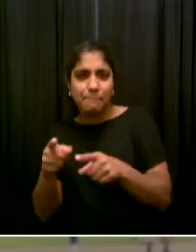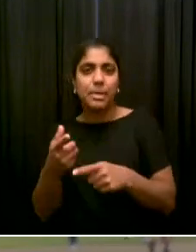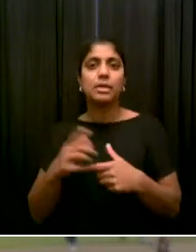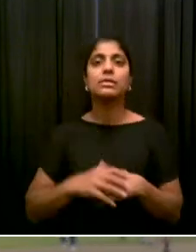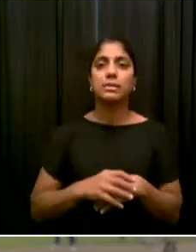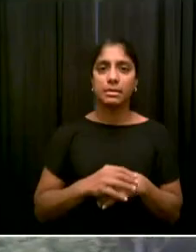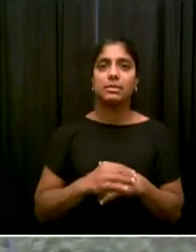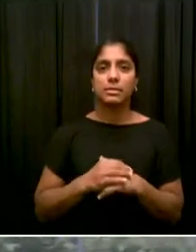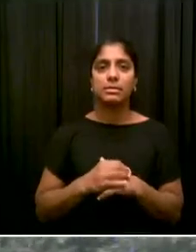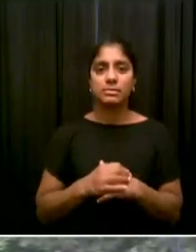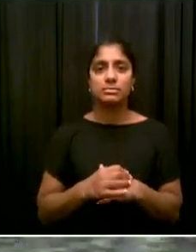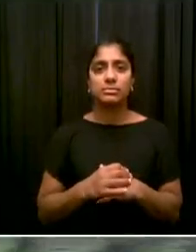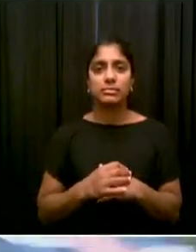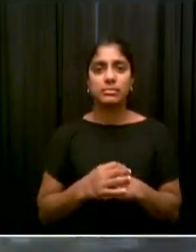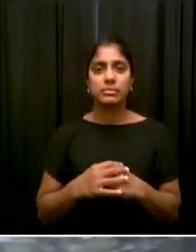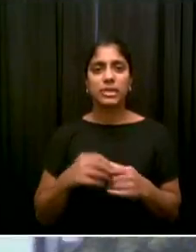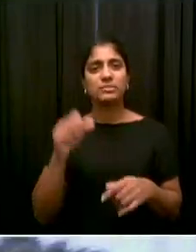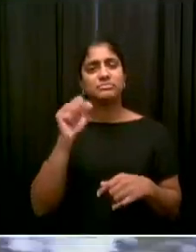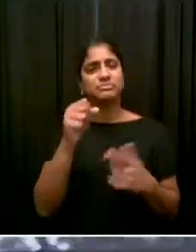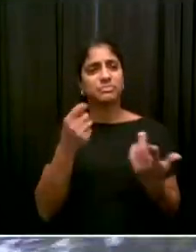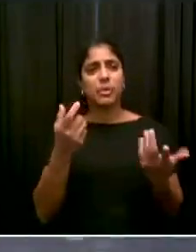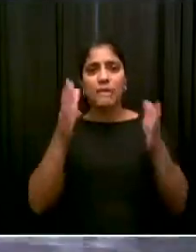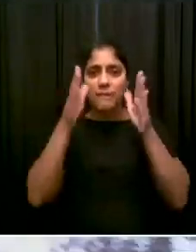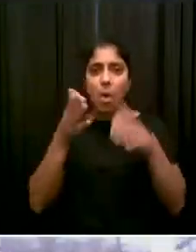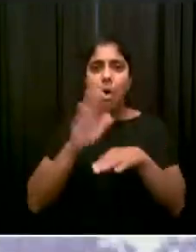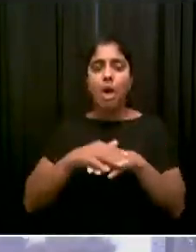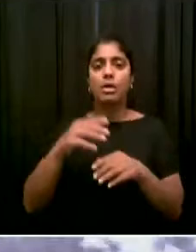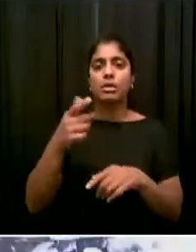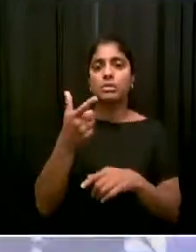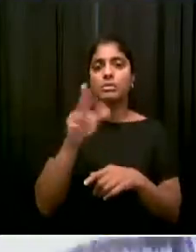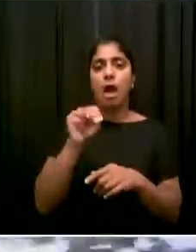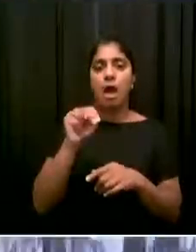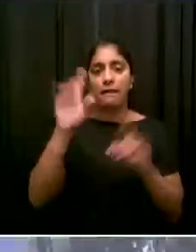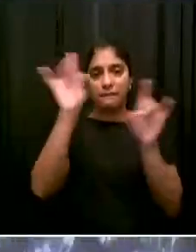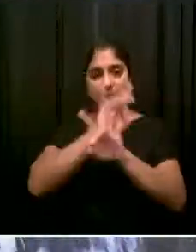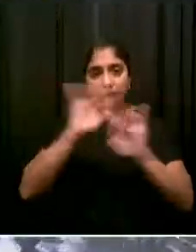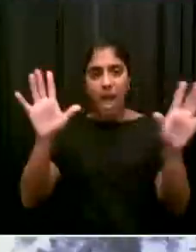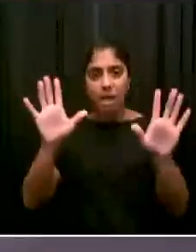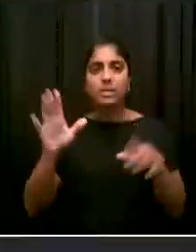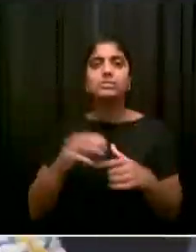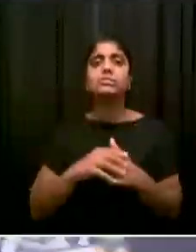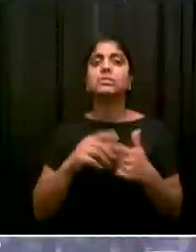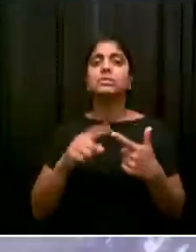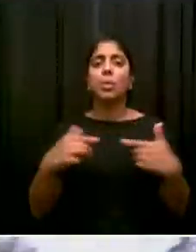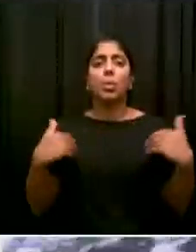us all that sorts of stuff, and they also teach us how to prepare for the real world.